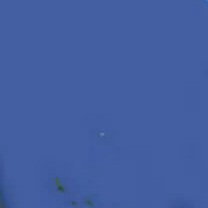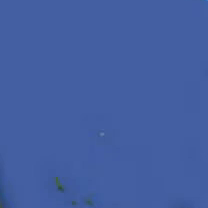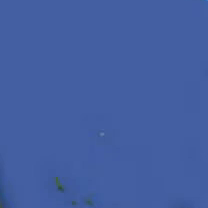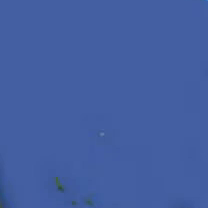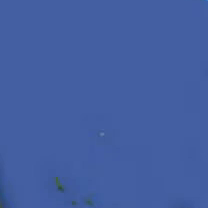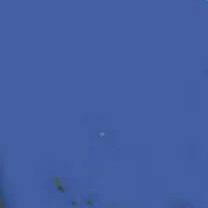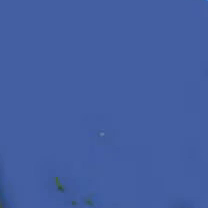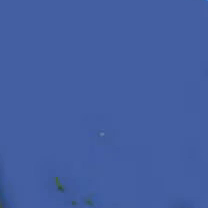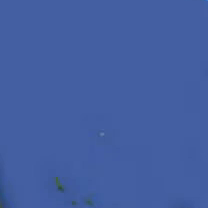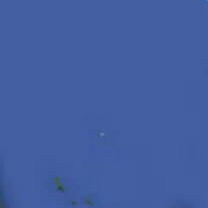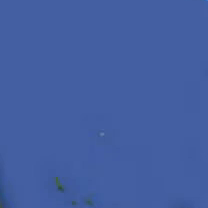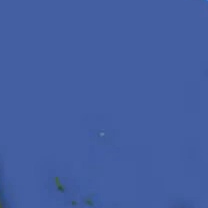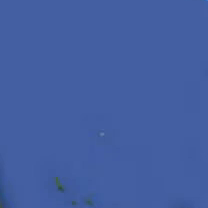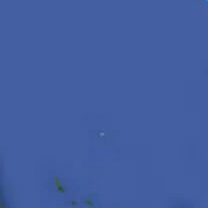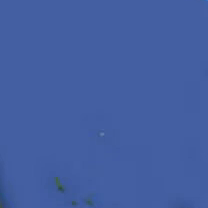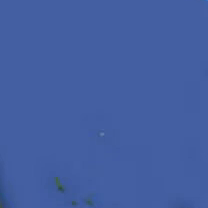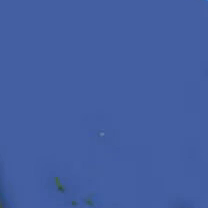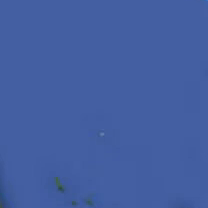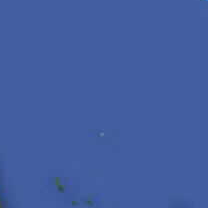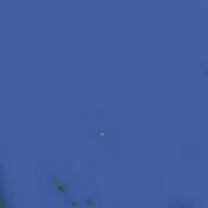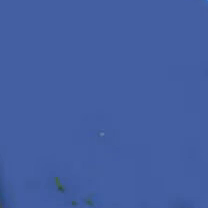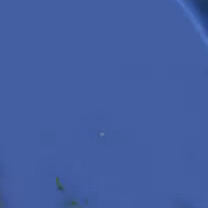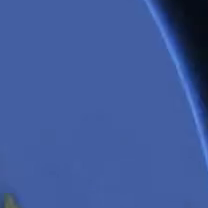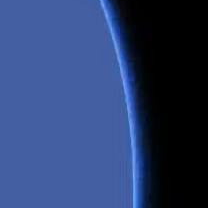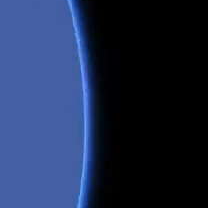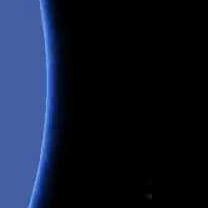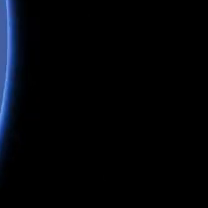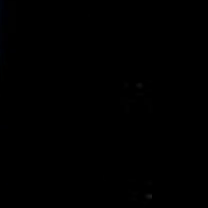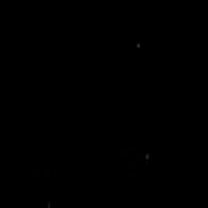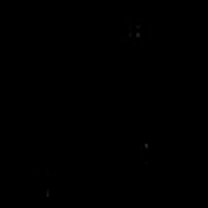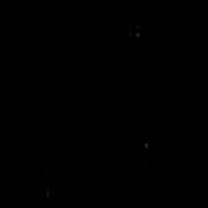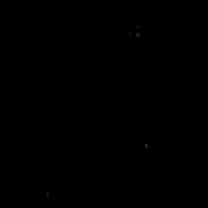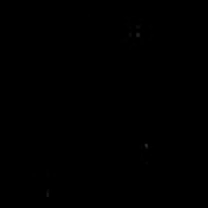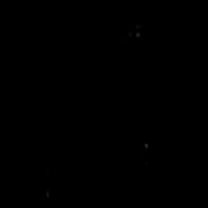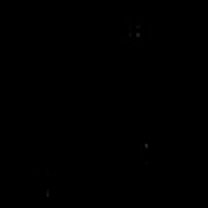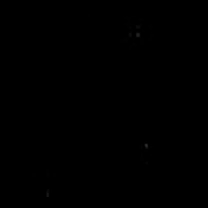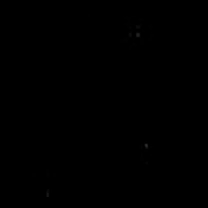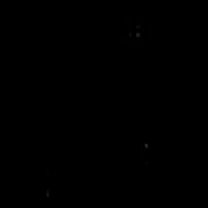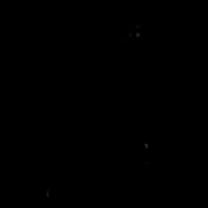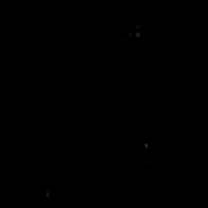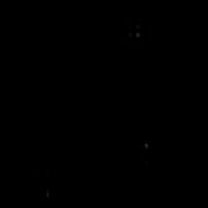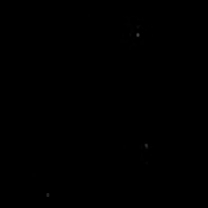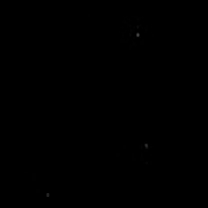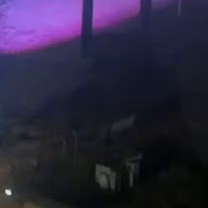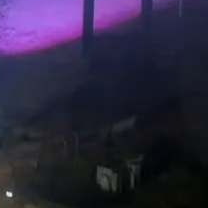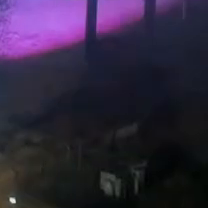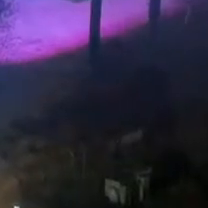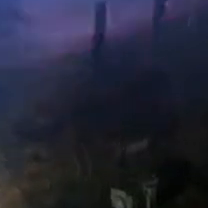but over Blantyre, we're expecting only cloudy conditions. That's the weather forecast. Have yourself a good night.